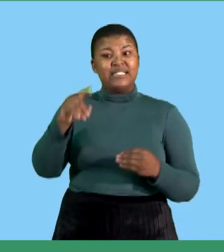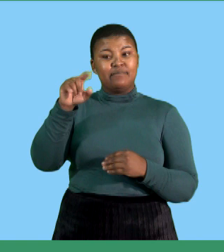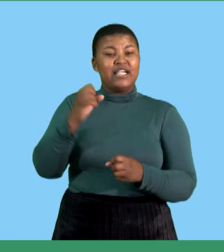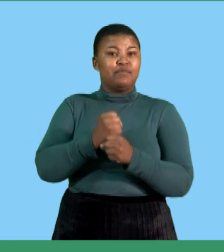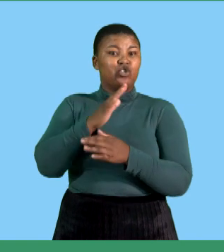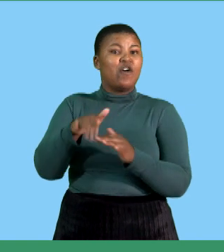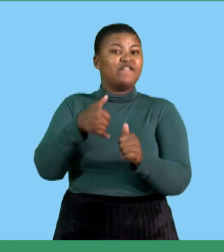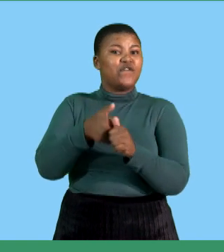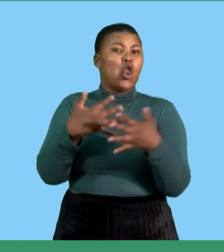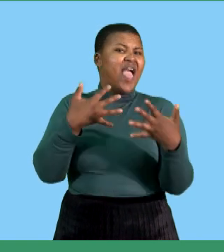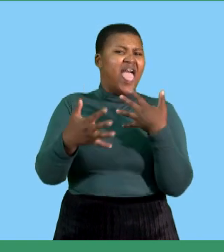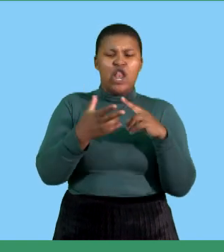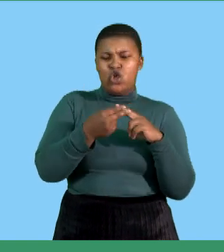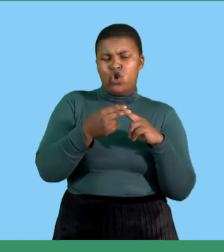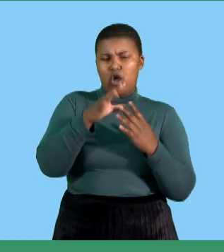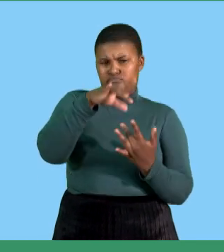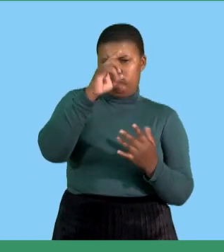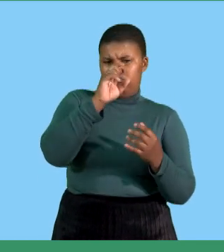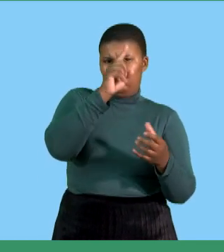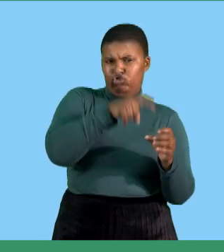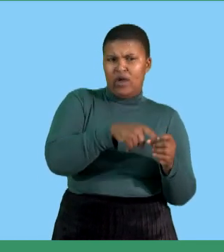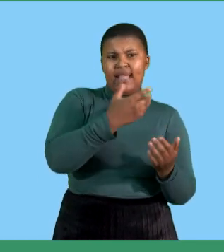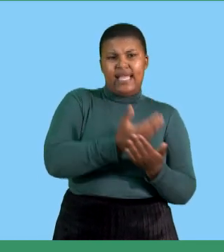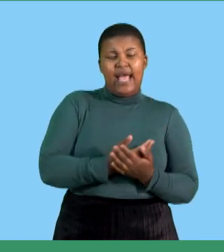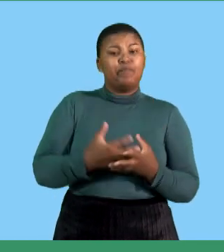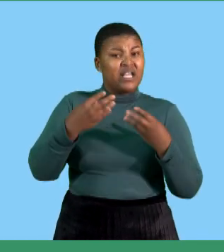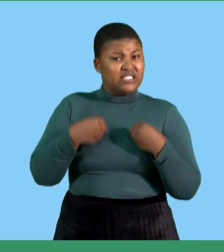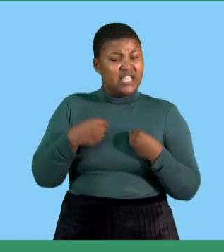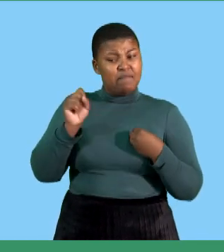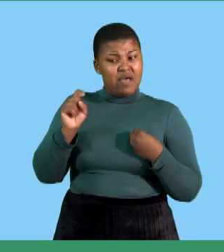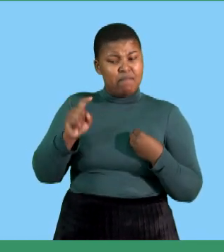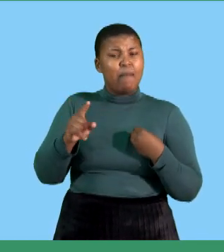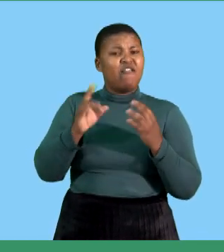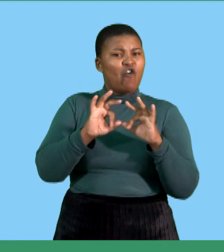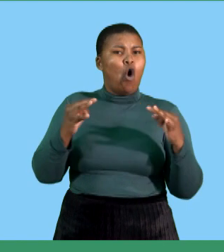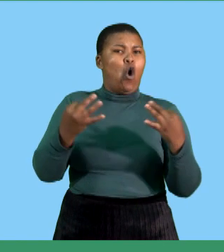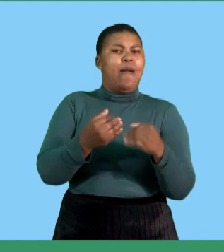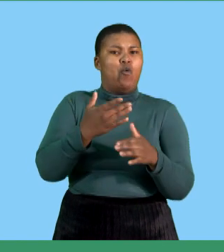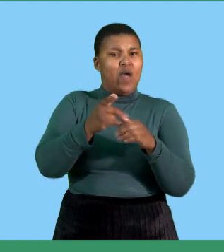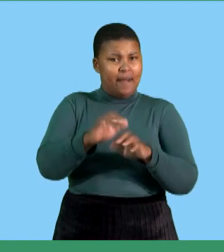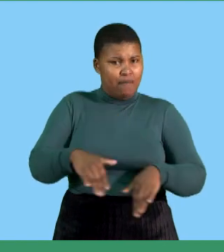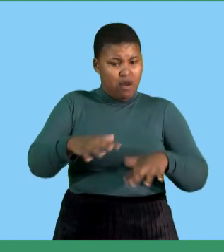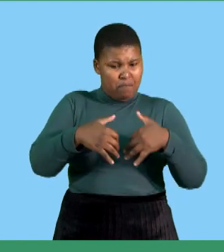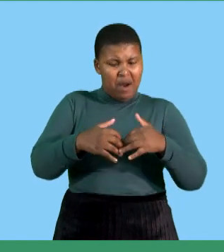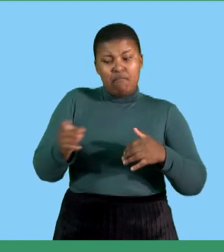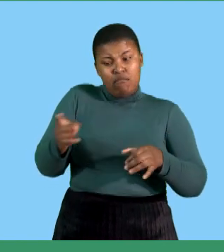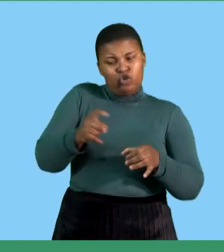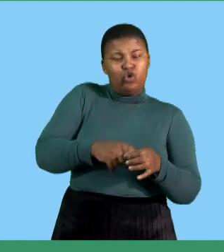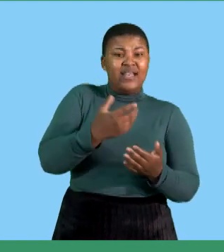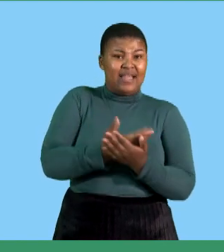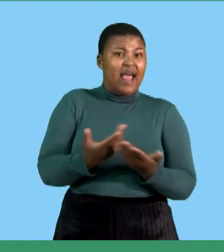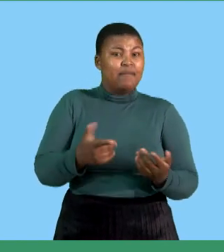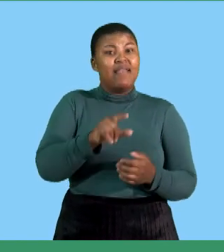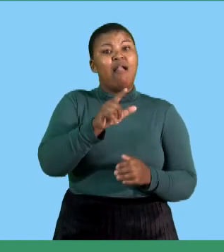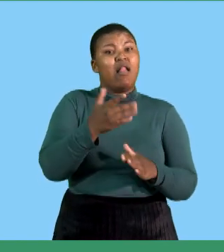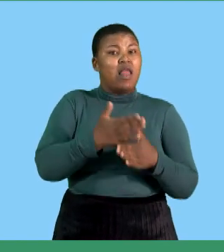any trade union of their choice. Allow them to be part of the workplace forums as well. So that is the Labor Relations Act.